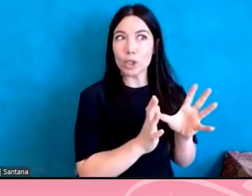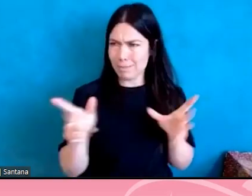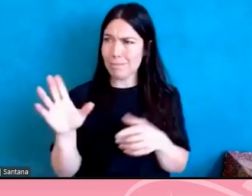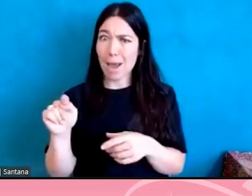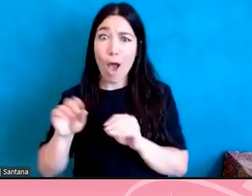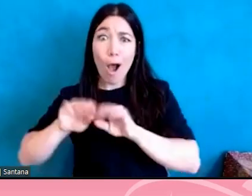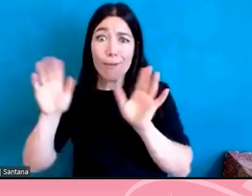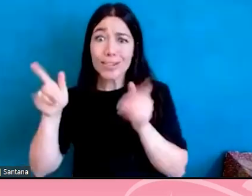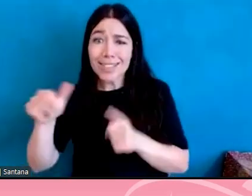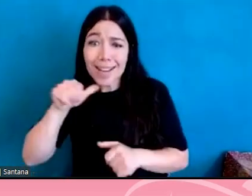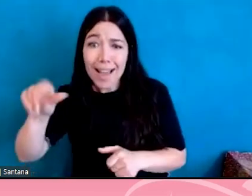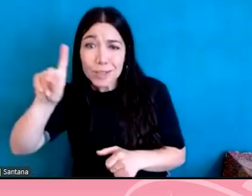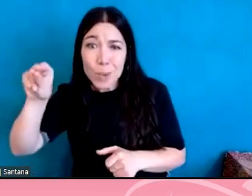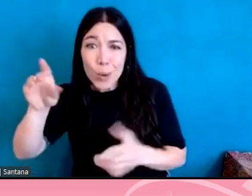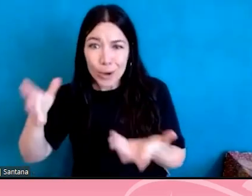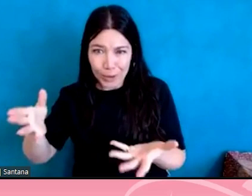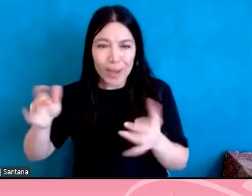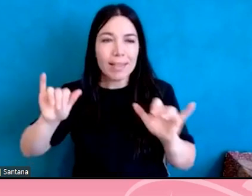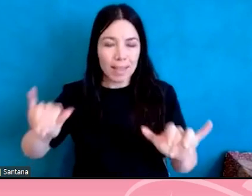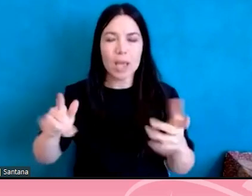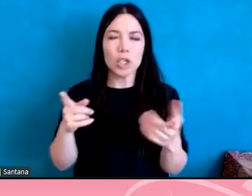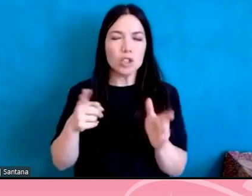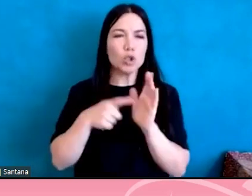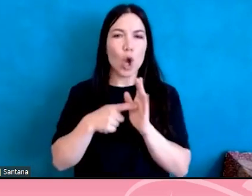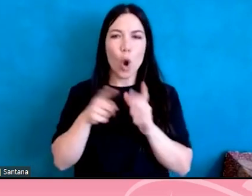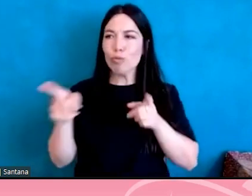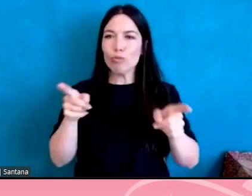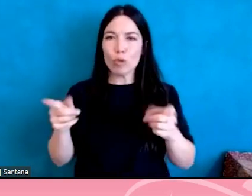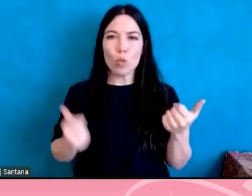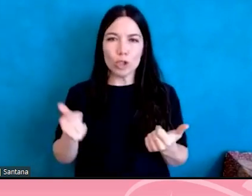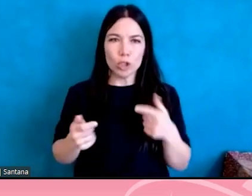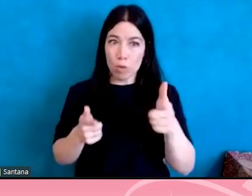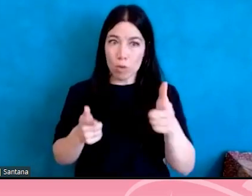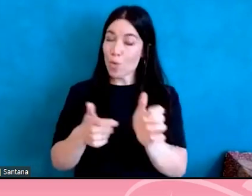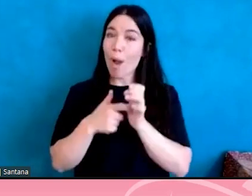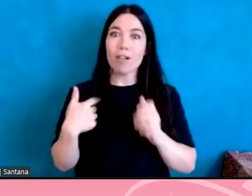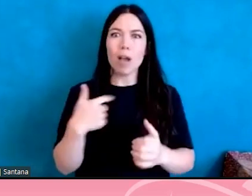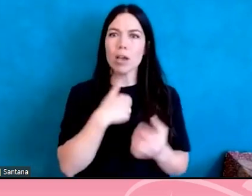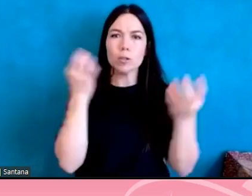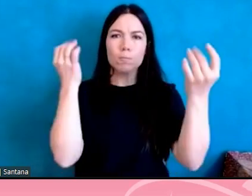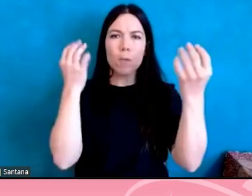ideals to practice, that requires us to think about multilingual assessment in a very broad way, the